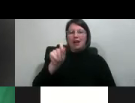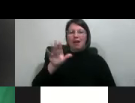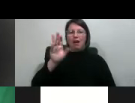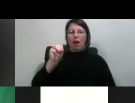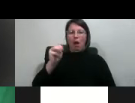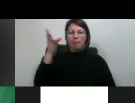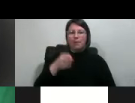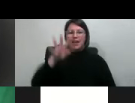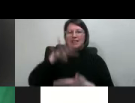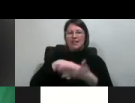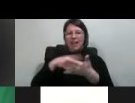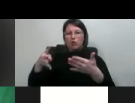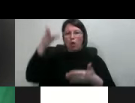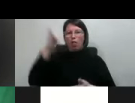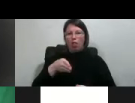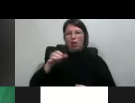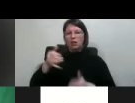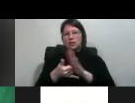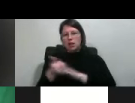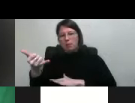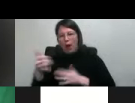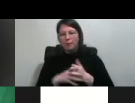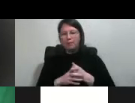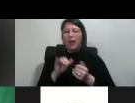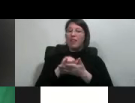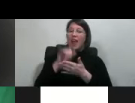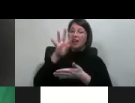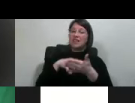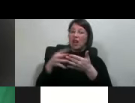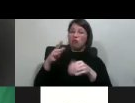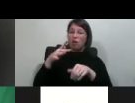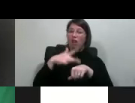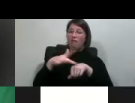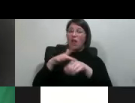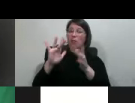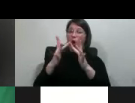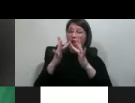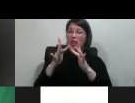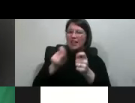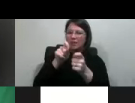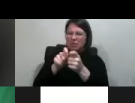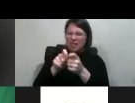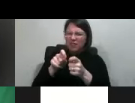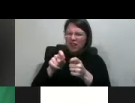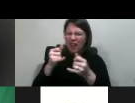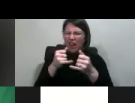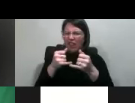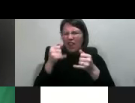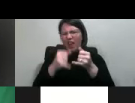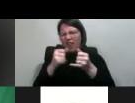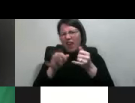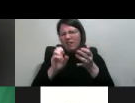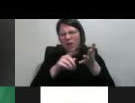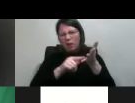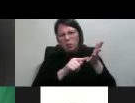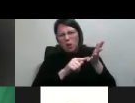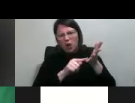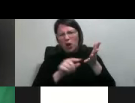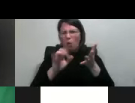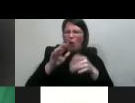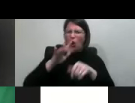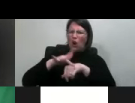www.mbta.com/schedules/subway. And again, these schedules should be available online specifically in late February, early March. And again, these changes will go into